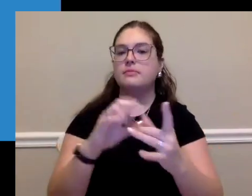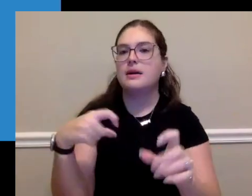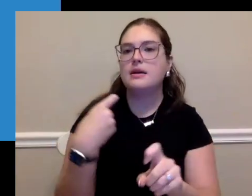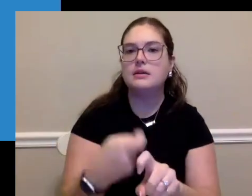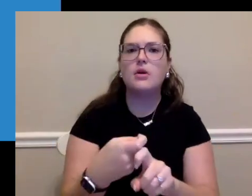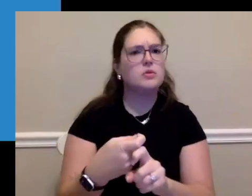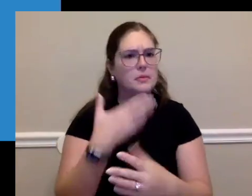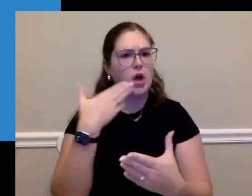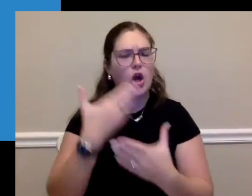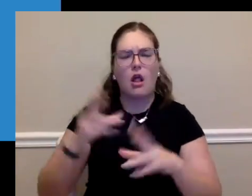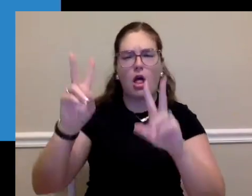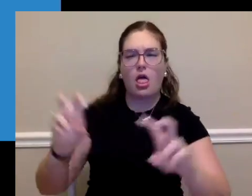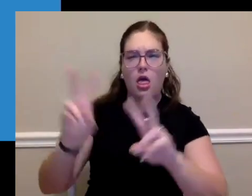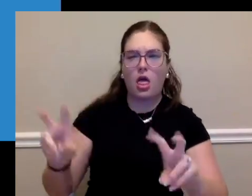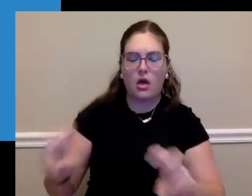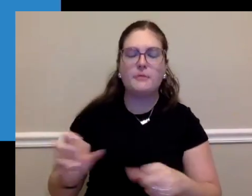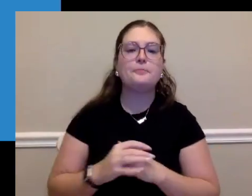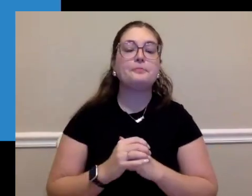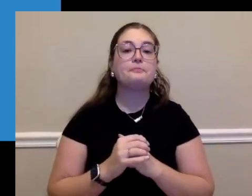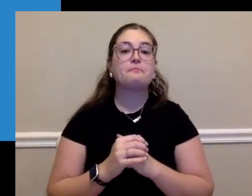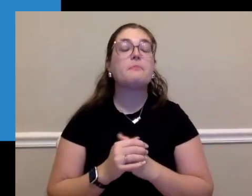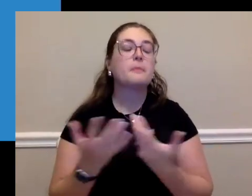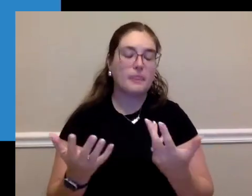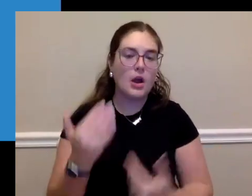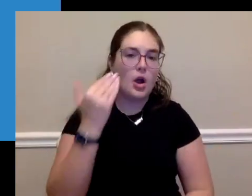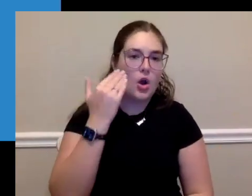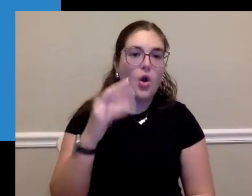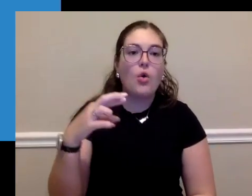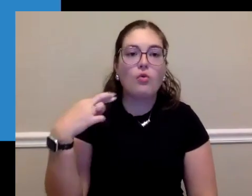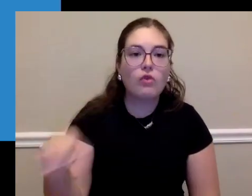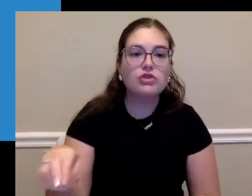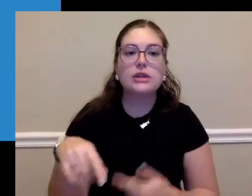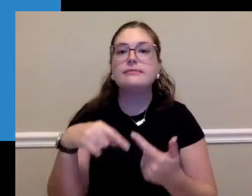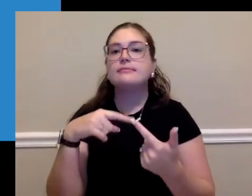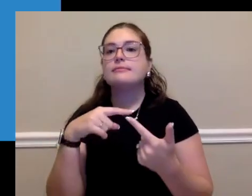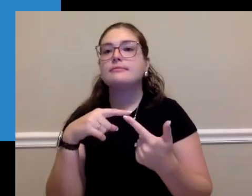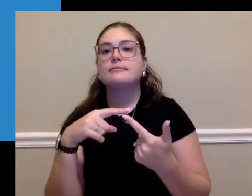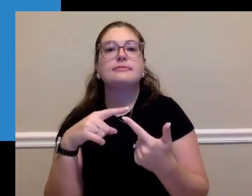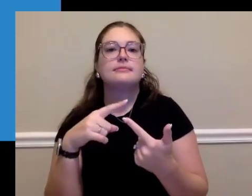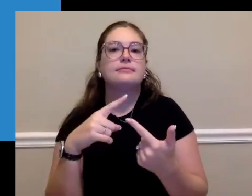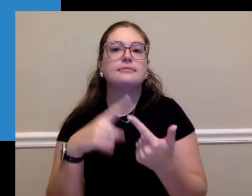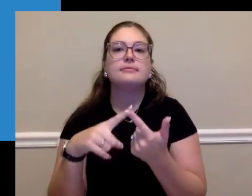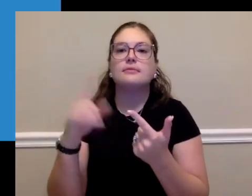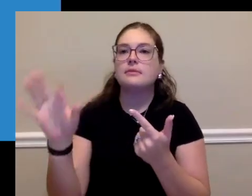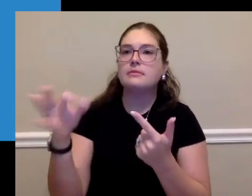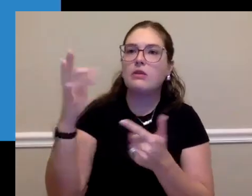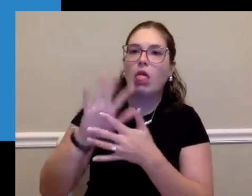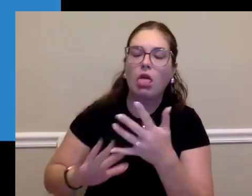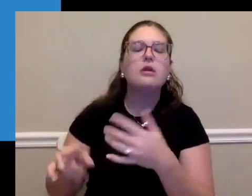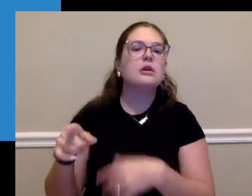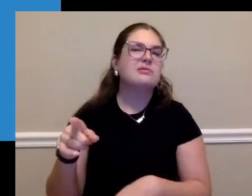nice analysis with them. In Spanish, because I know in Russian and other languages, the way they use gender is a little bit different, but